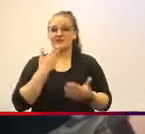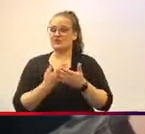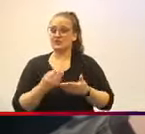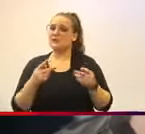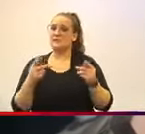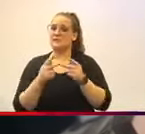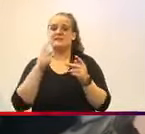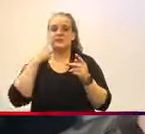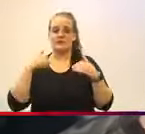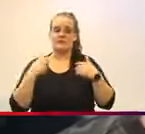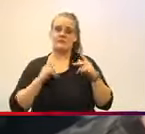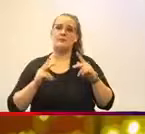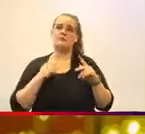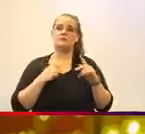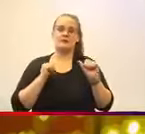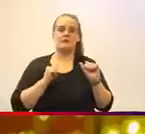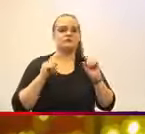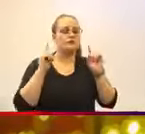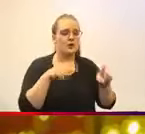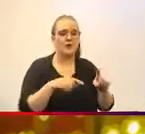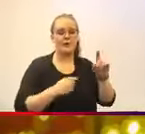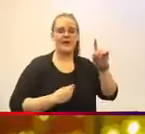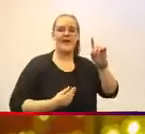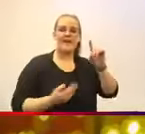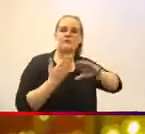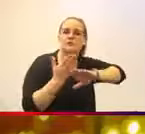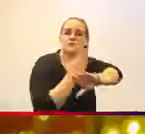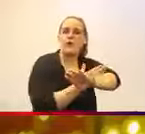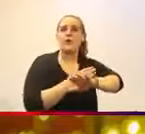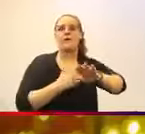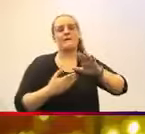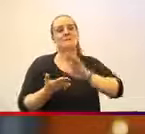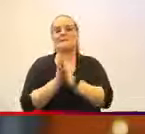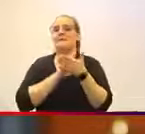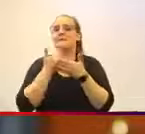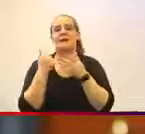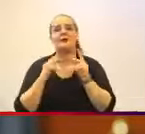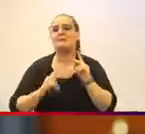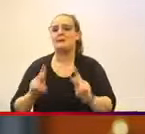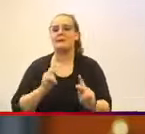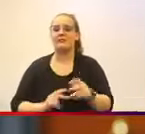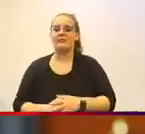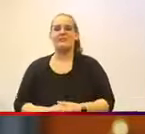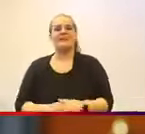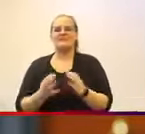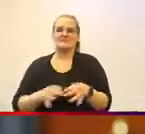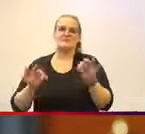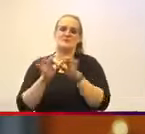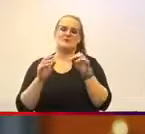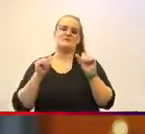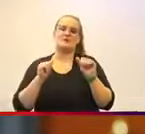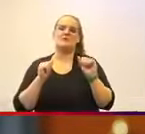and grow and be better people. And I feel it's so important for them to be able to give to the community, and